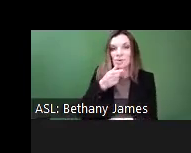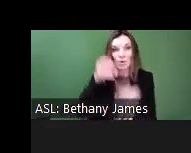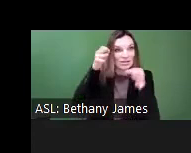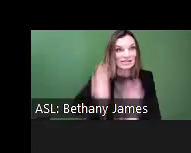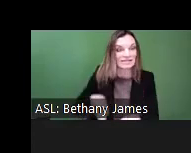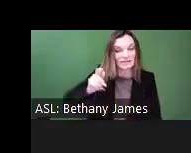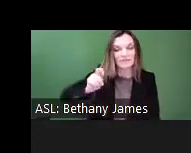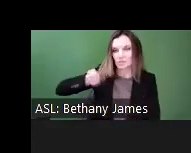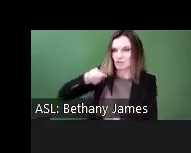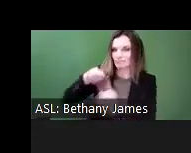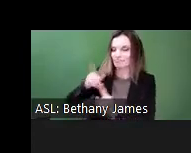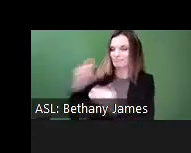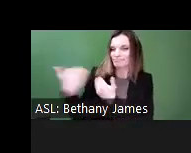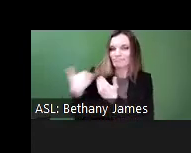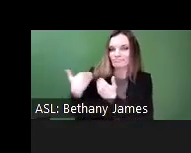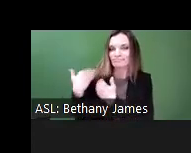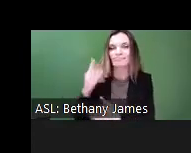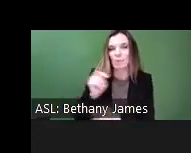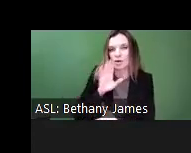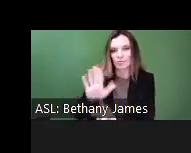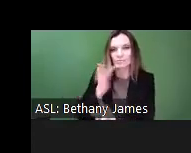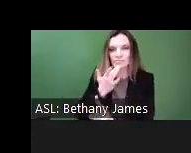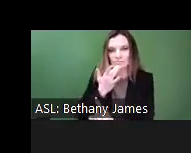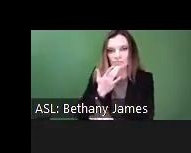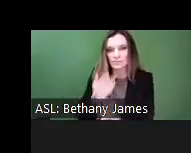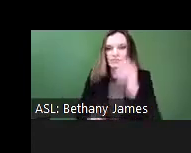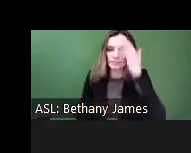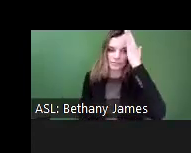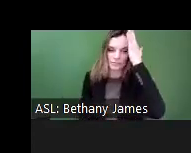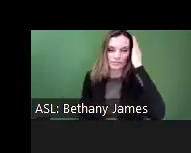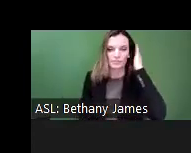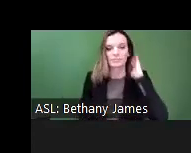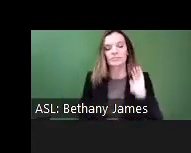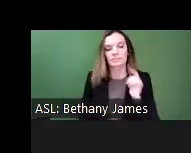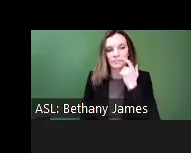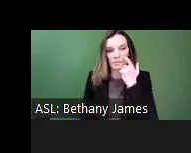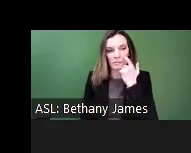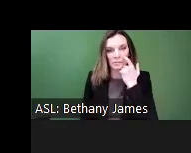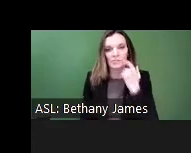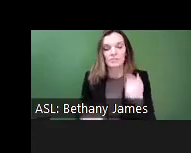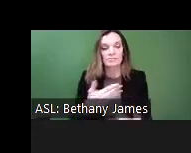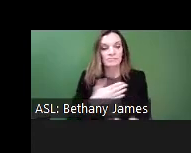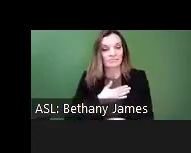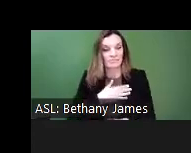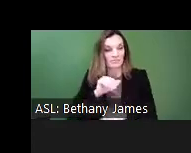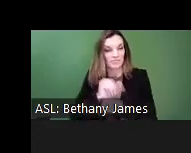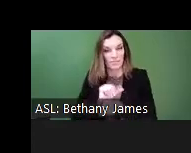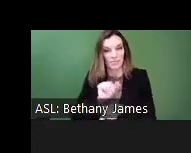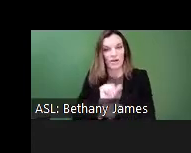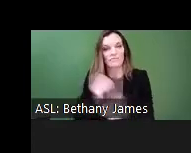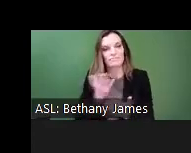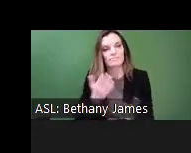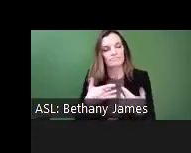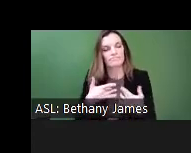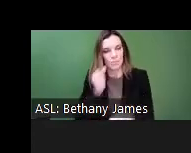people do this and go to the hearing on their own. We prep people for it, tell them what to